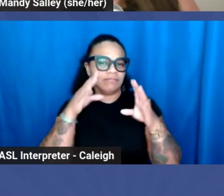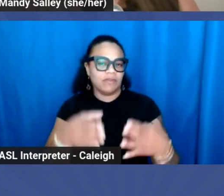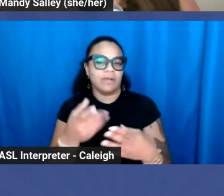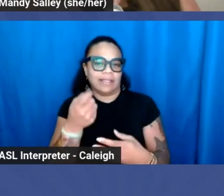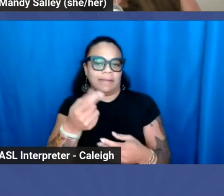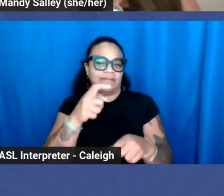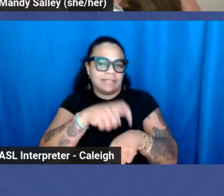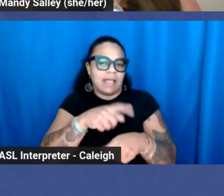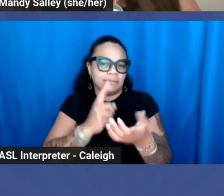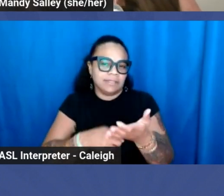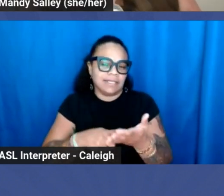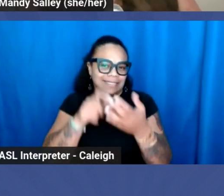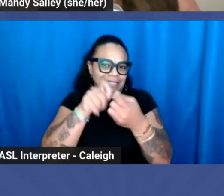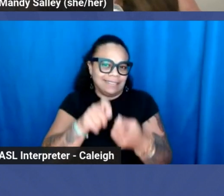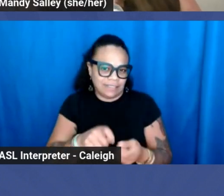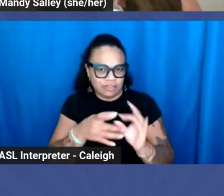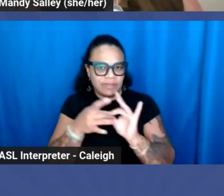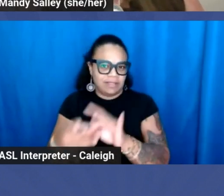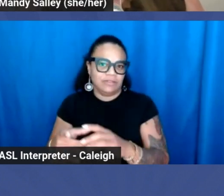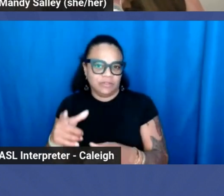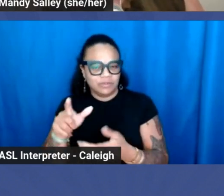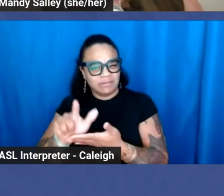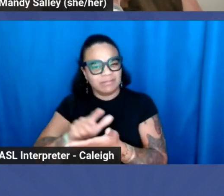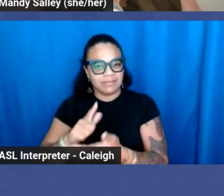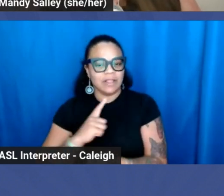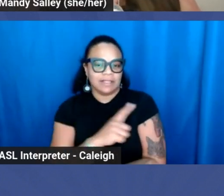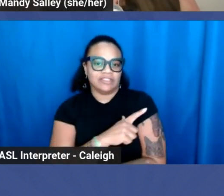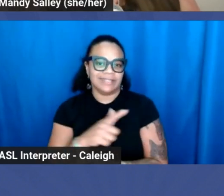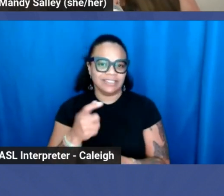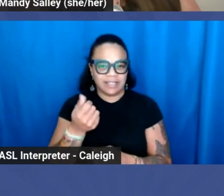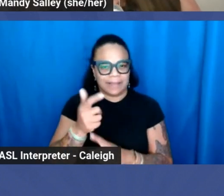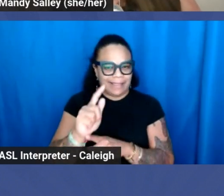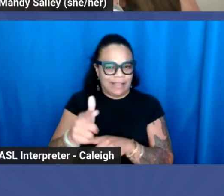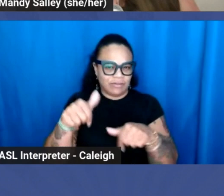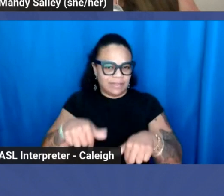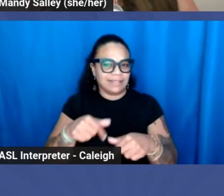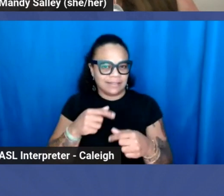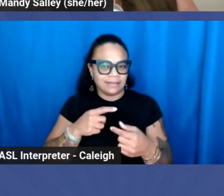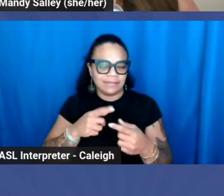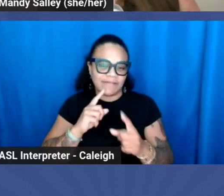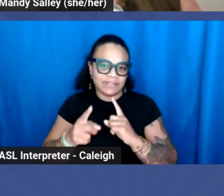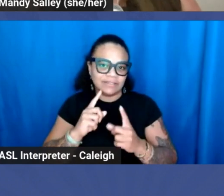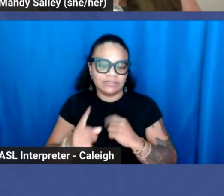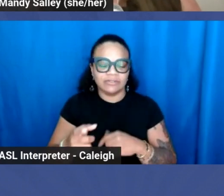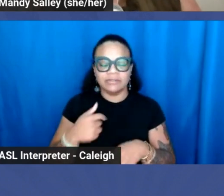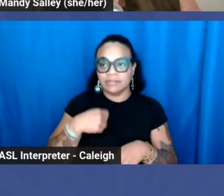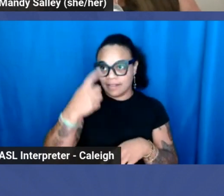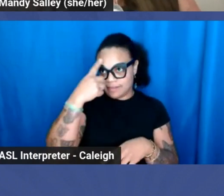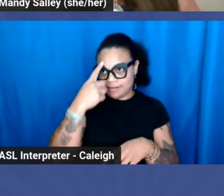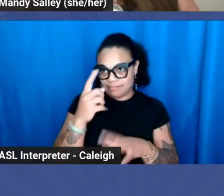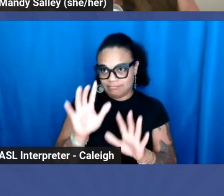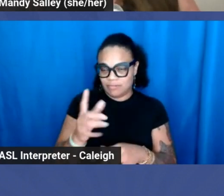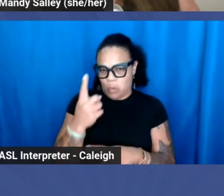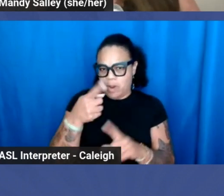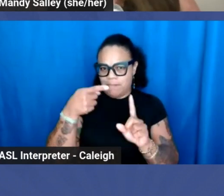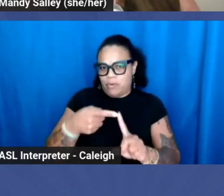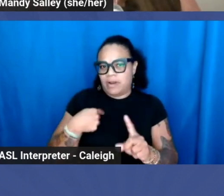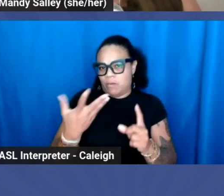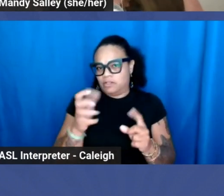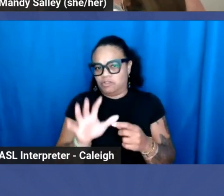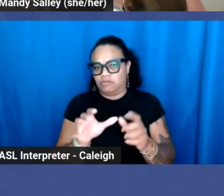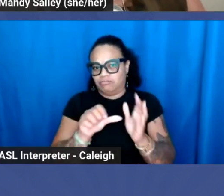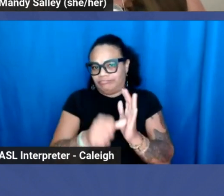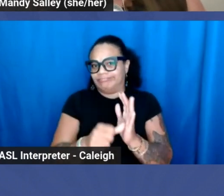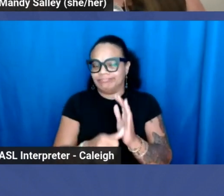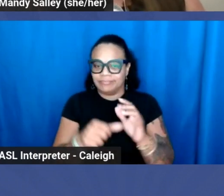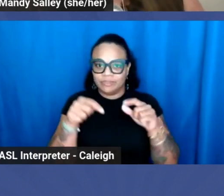nitty-gritty of some of the legislation later on in our conversation. Because I think just one point I want to make, you said this is bipartisan, and I